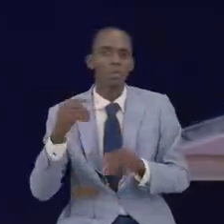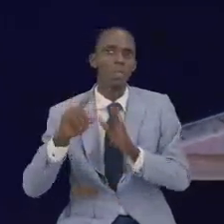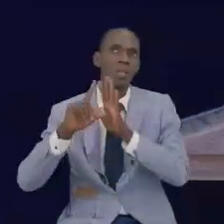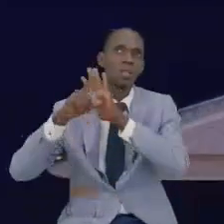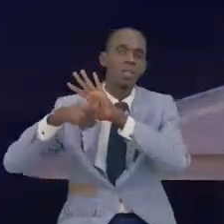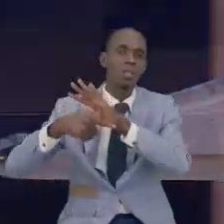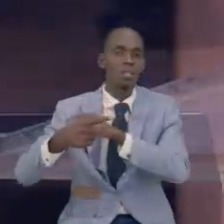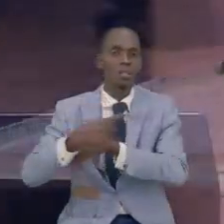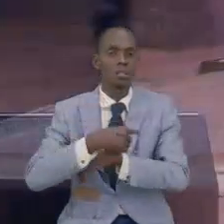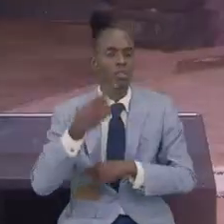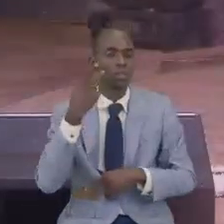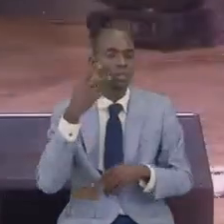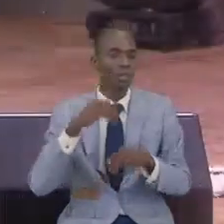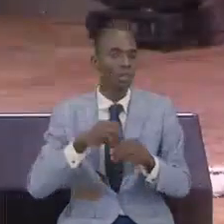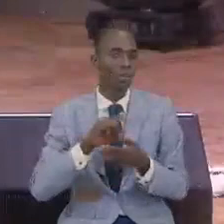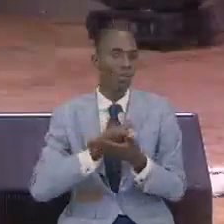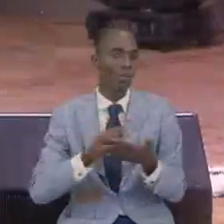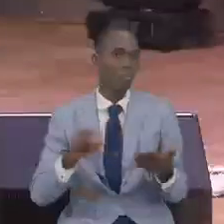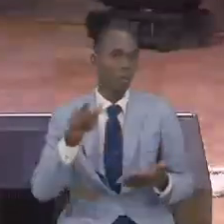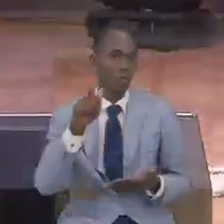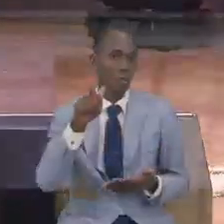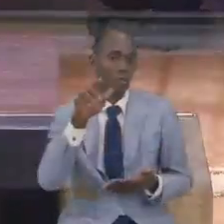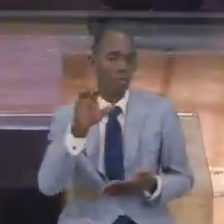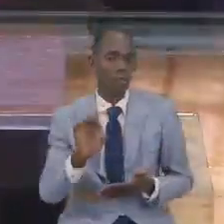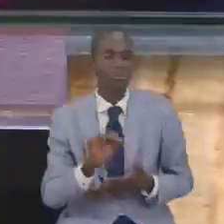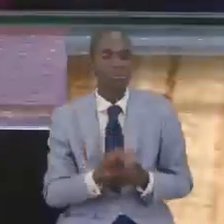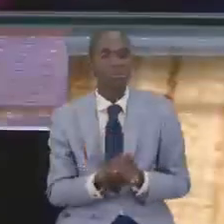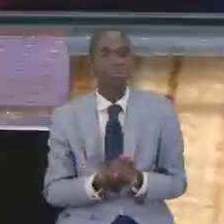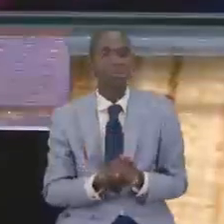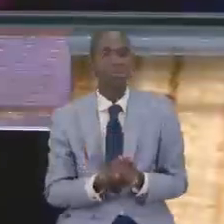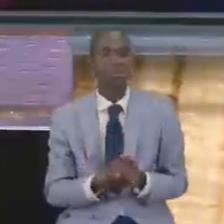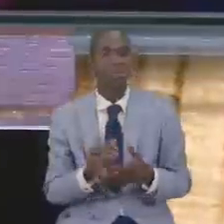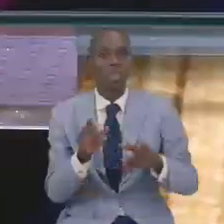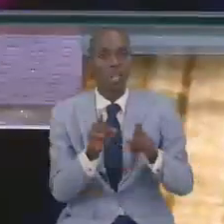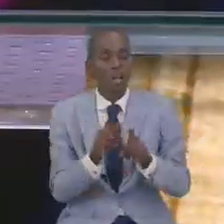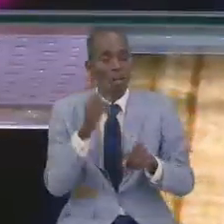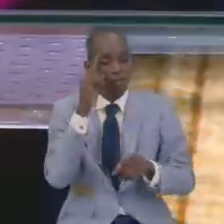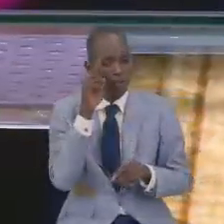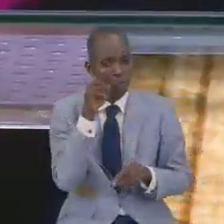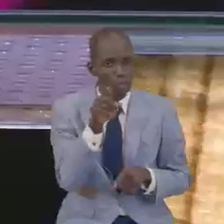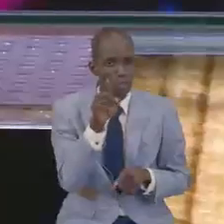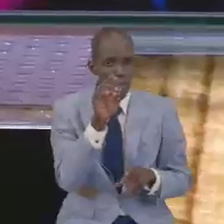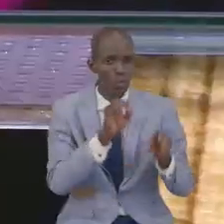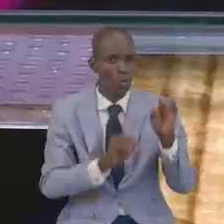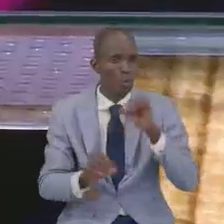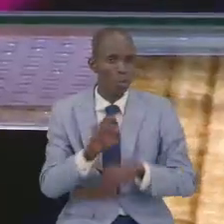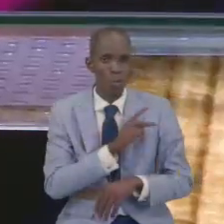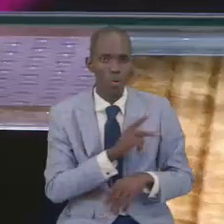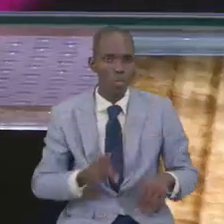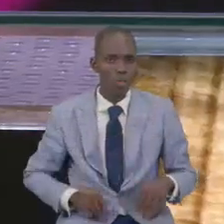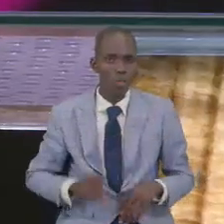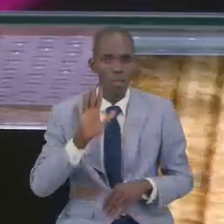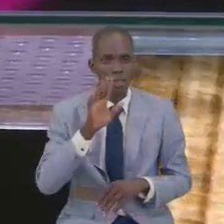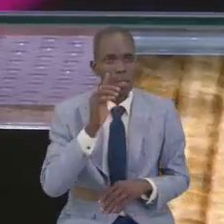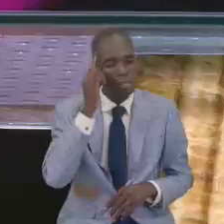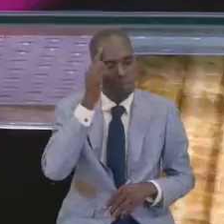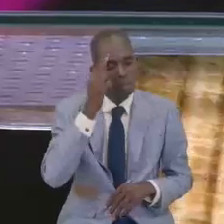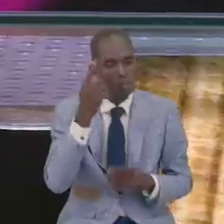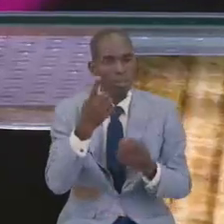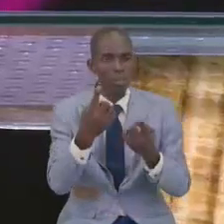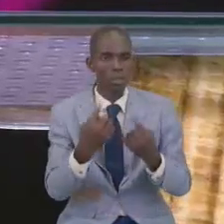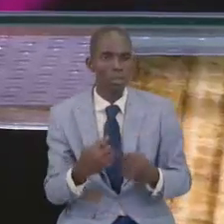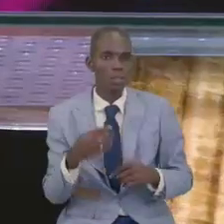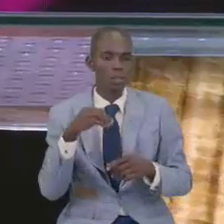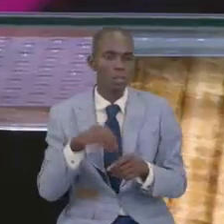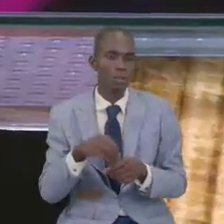Look at verse 29. In verse 29, as for thee, O king, thy thoughts came into